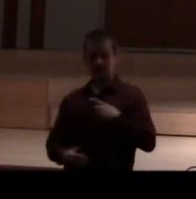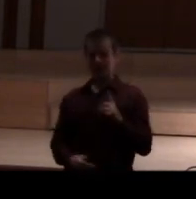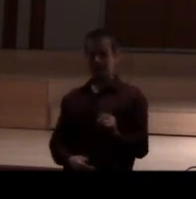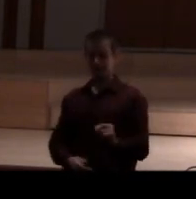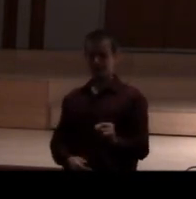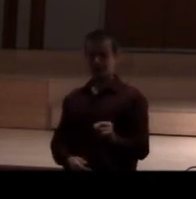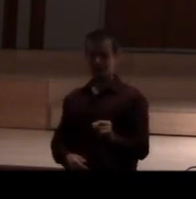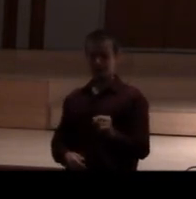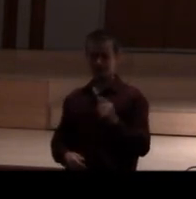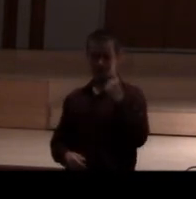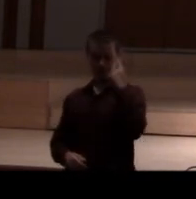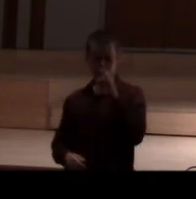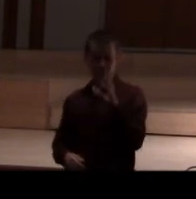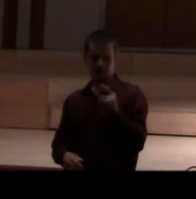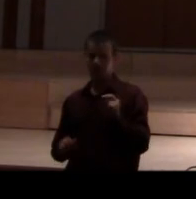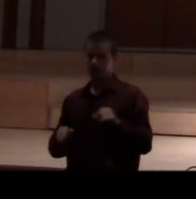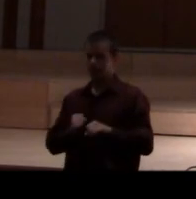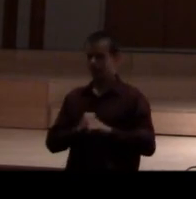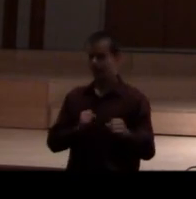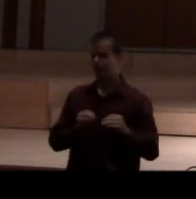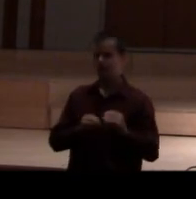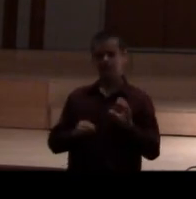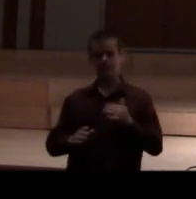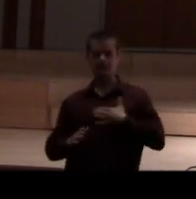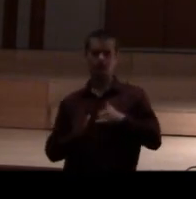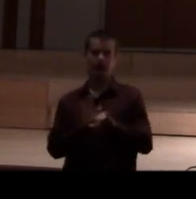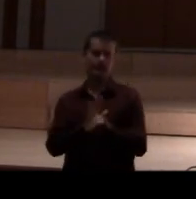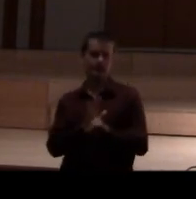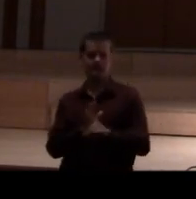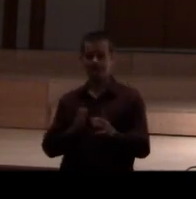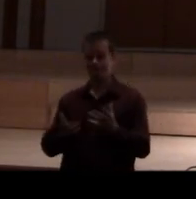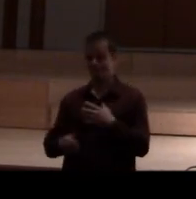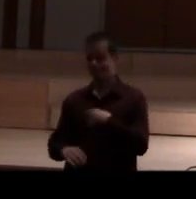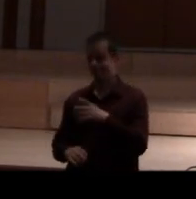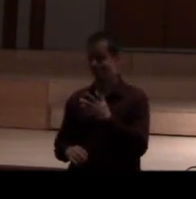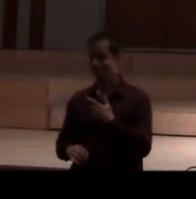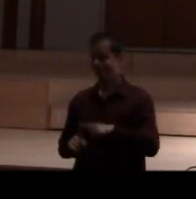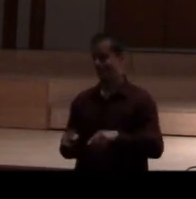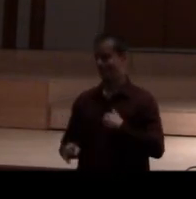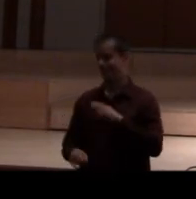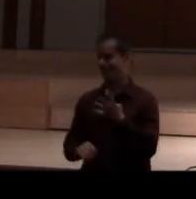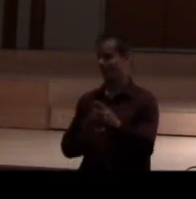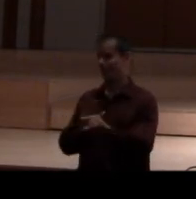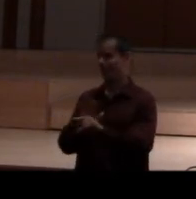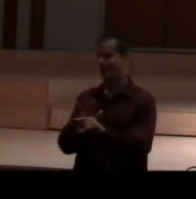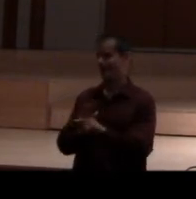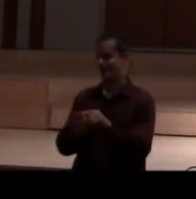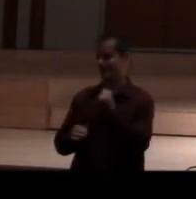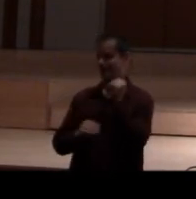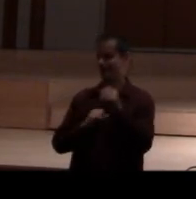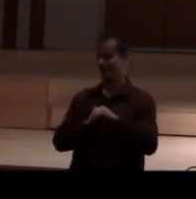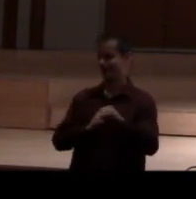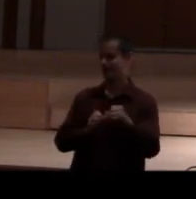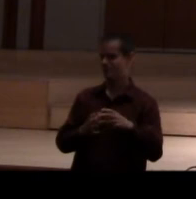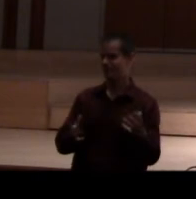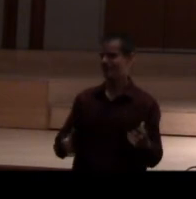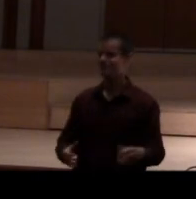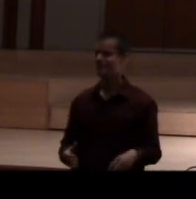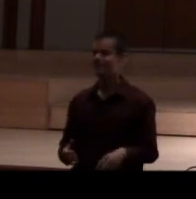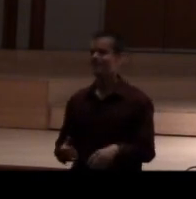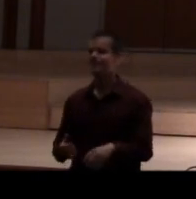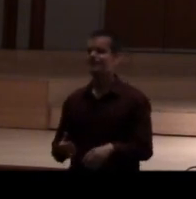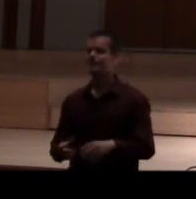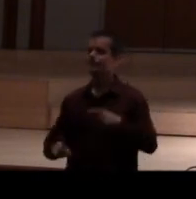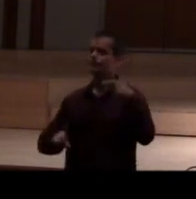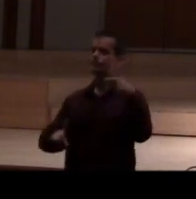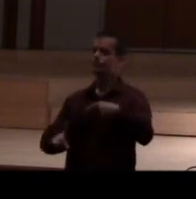for fun." I guess I could have gone on and said it was my identity or something, but I was in fourth grade, so I didn't speak like that. But the point